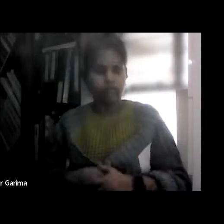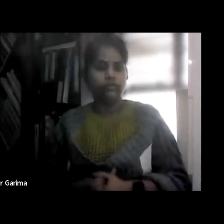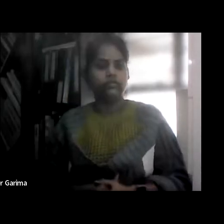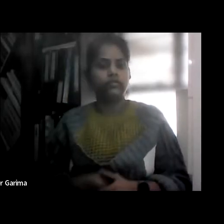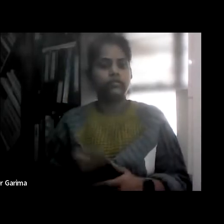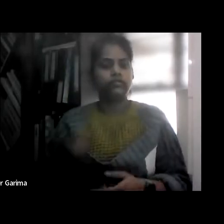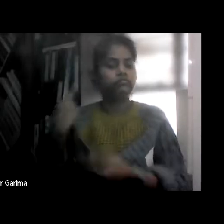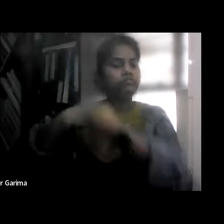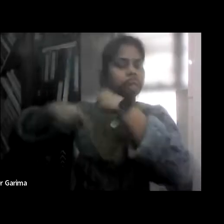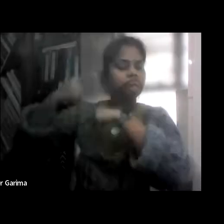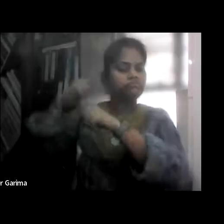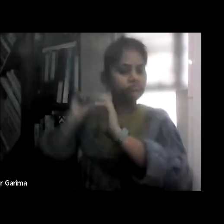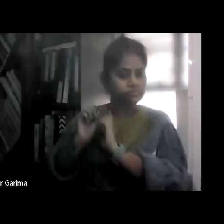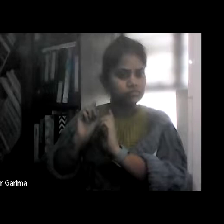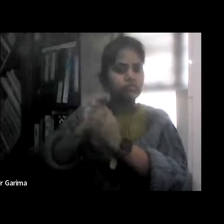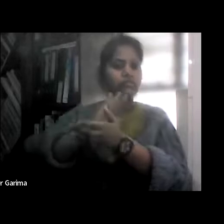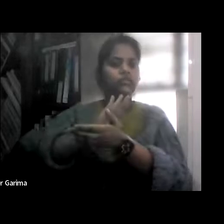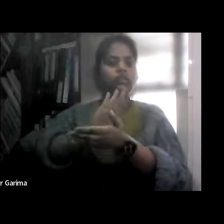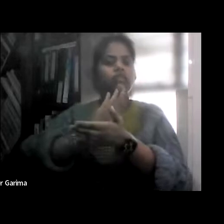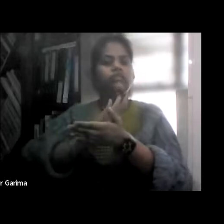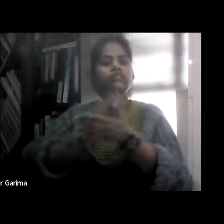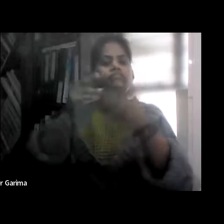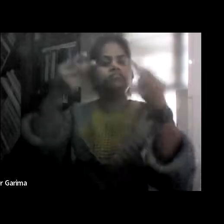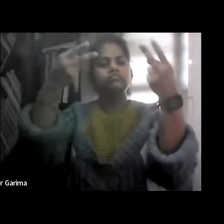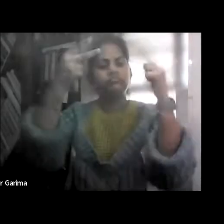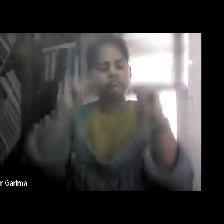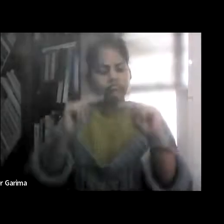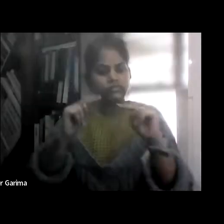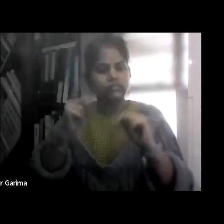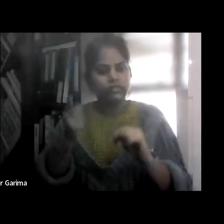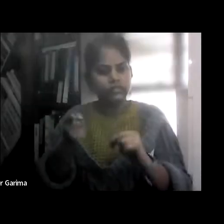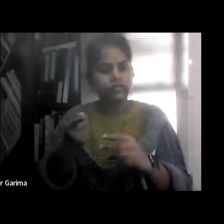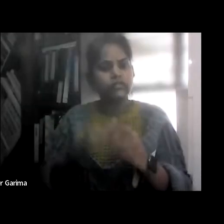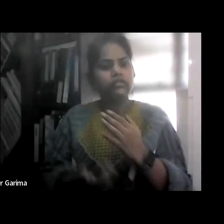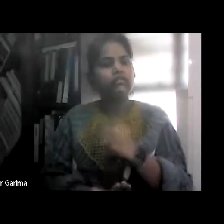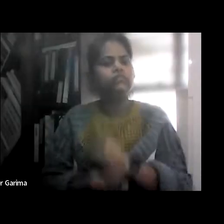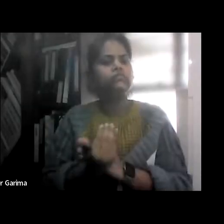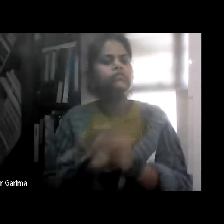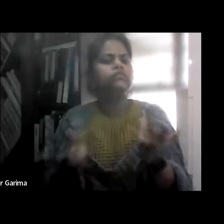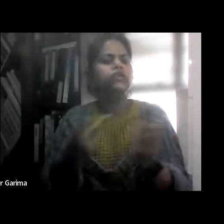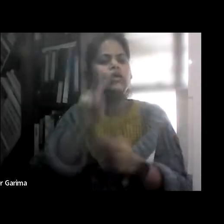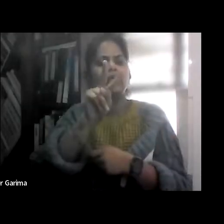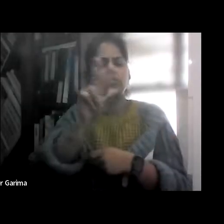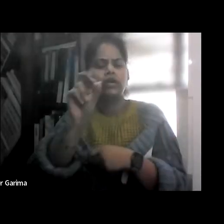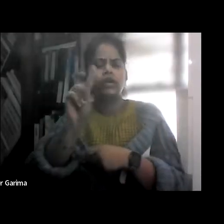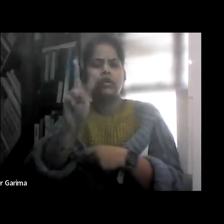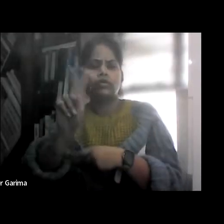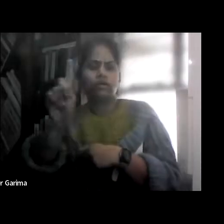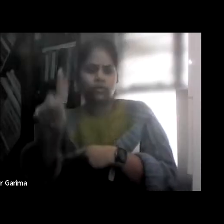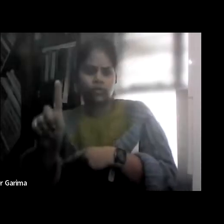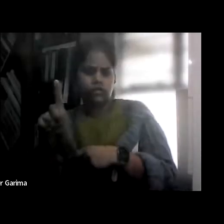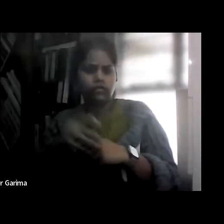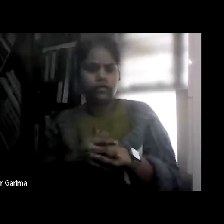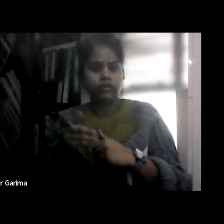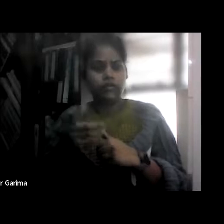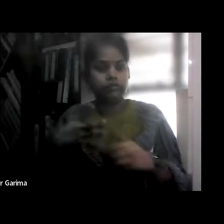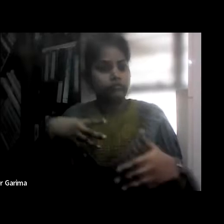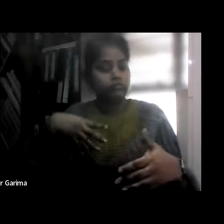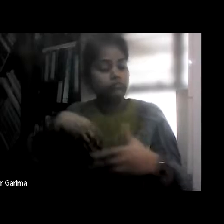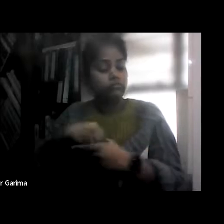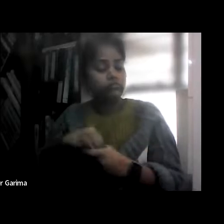Shakespeare's Sonnets in Czech and Slovak Transformations, which came out in 2021. And she's also the co-editor of